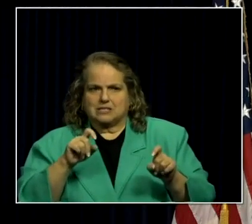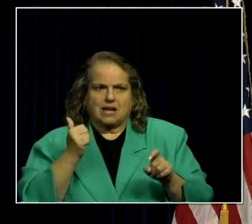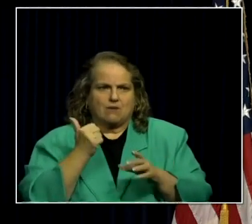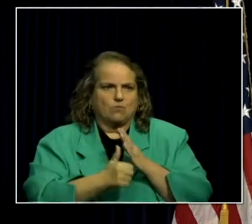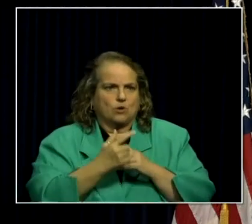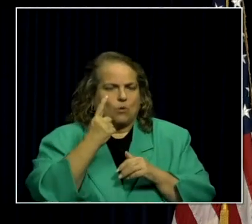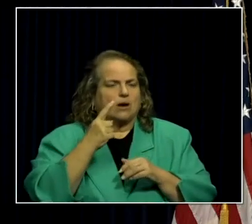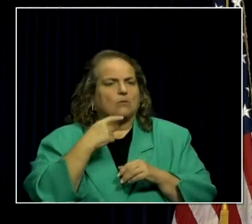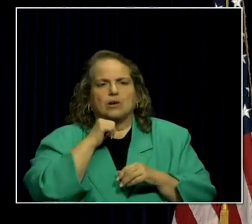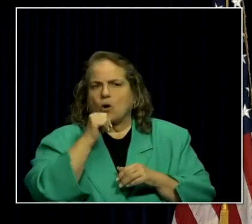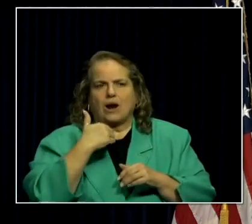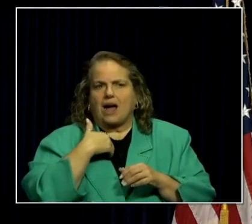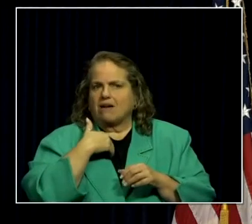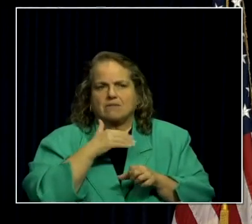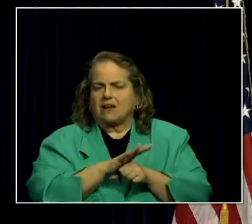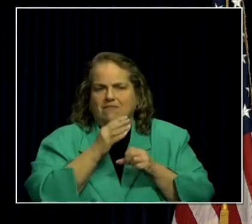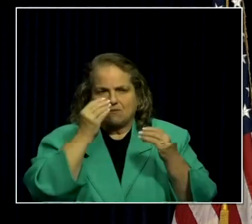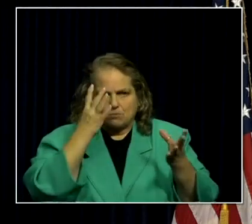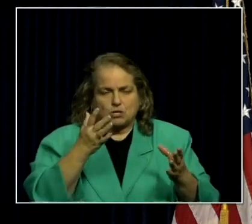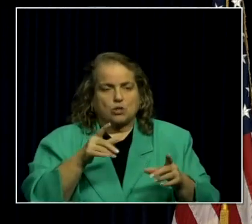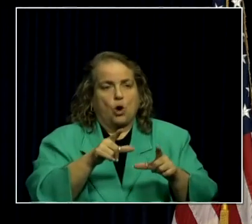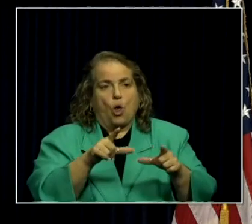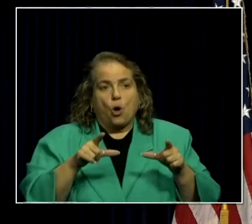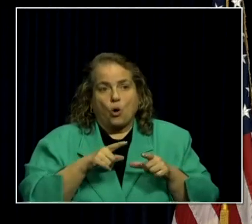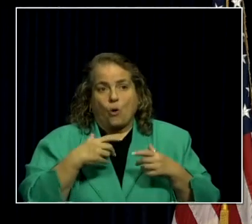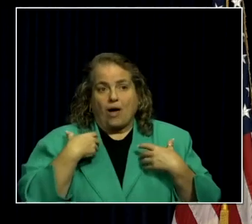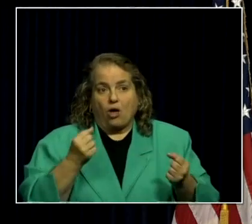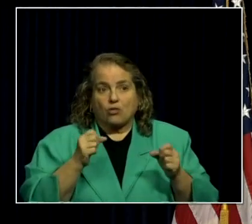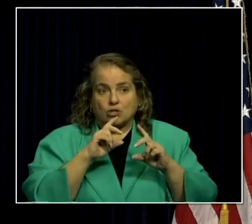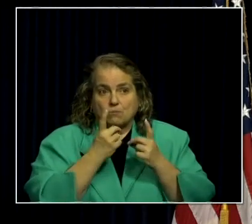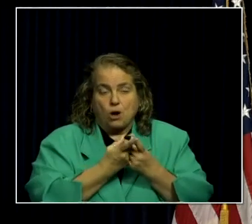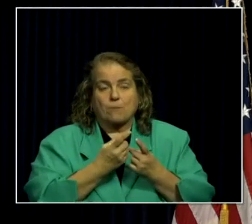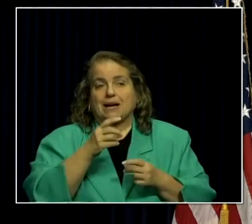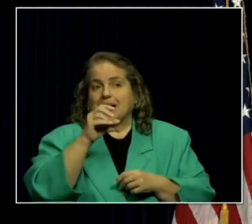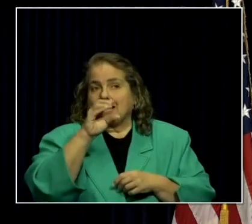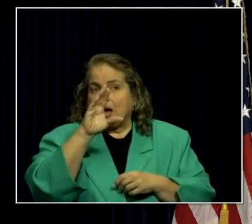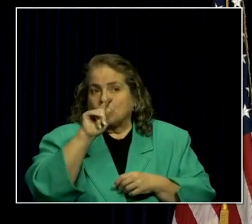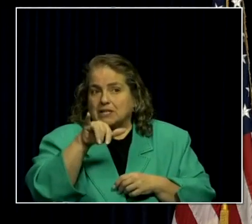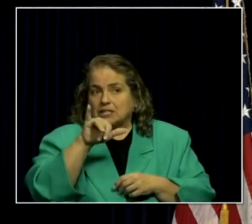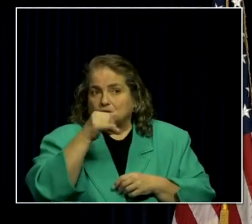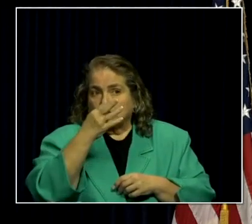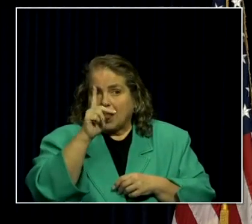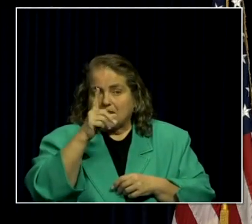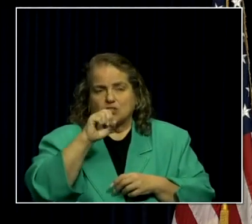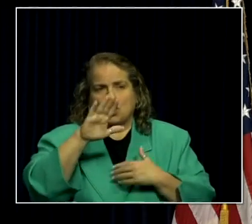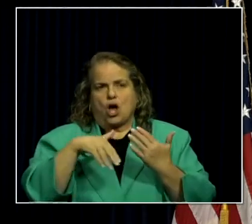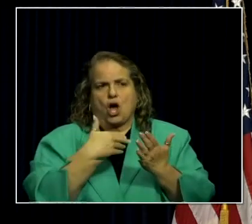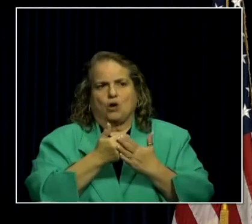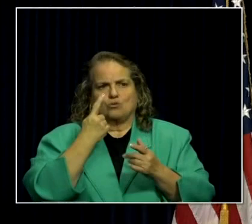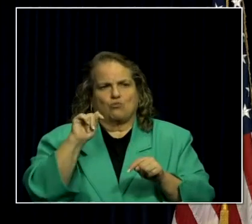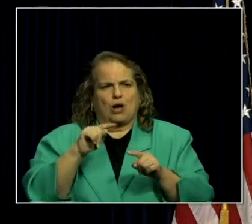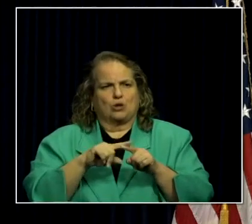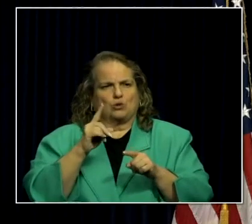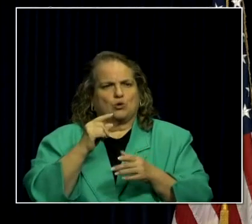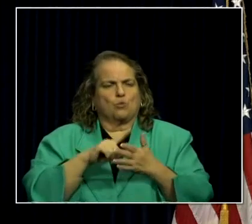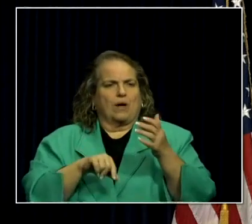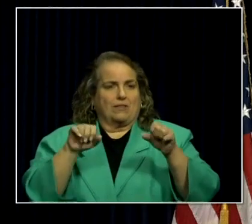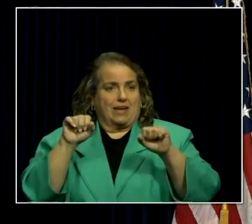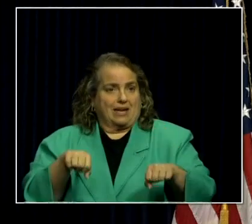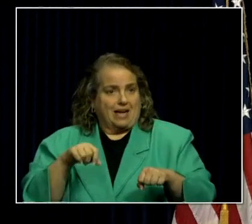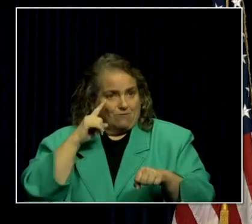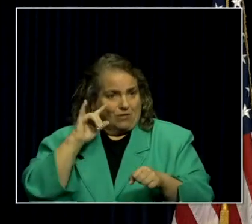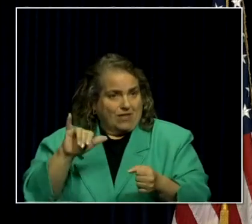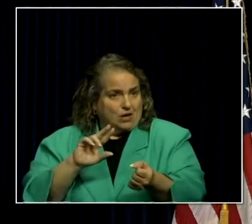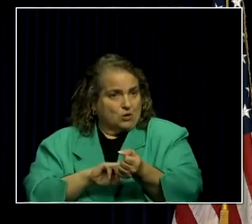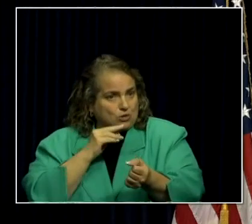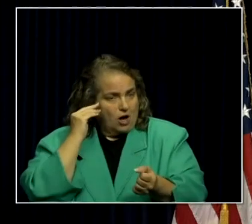believe that the local health department, the county judge, and the others are doing everything they can. We appreciate their leadership, and